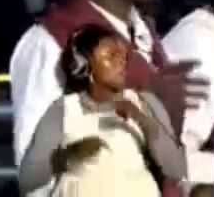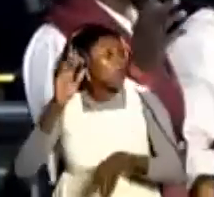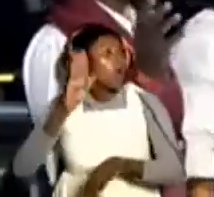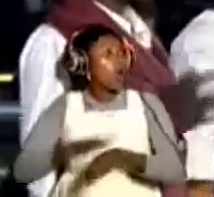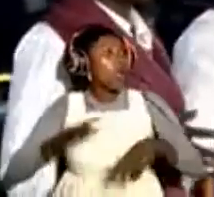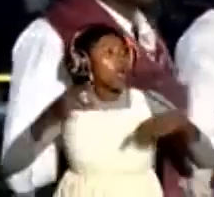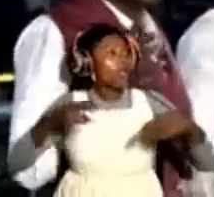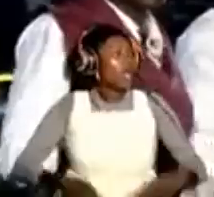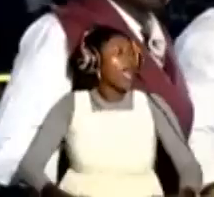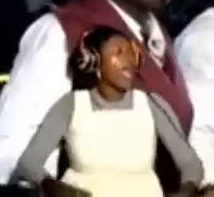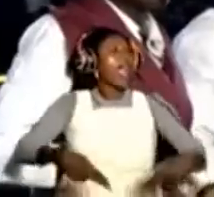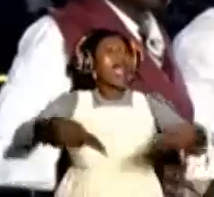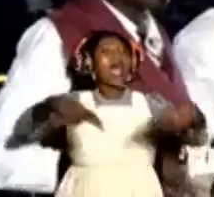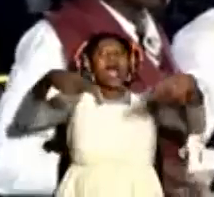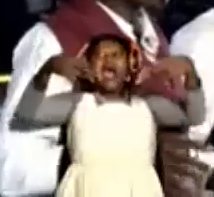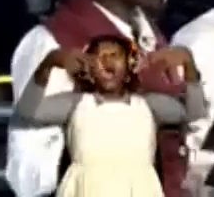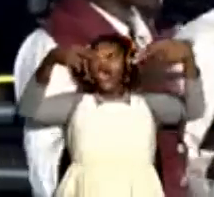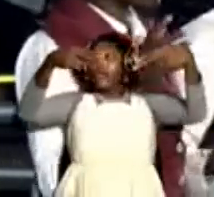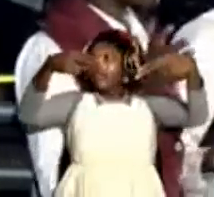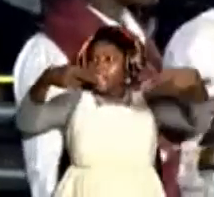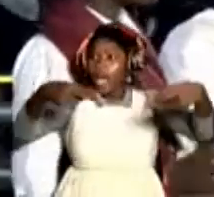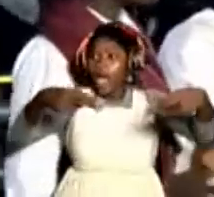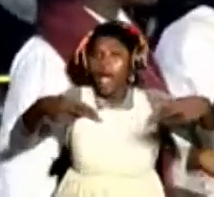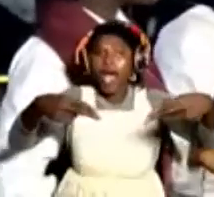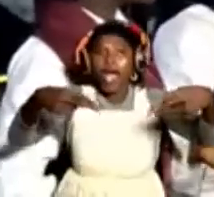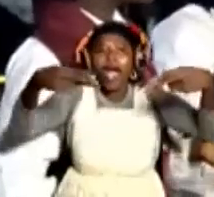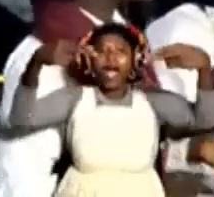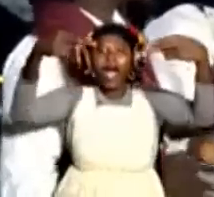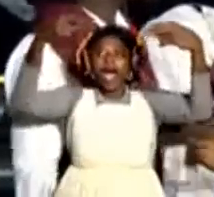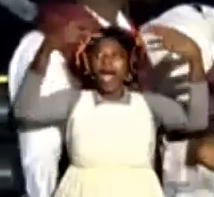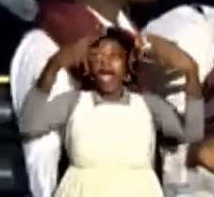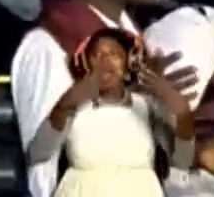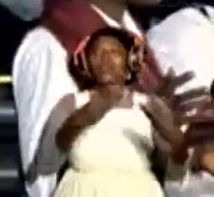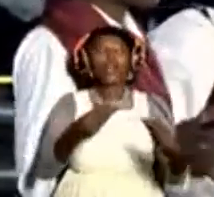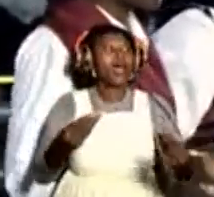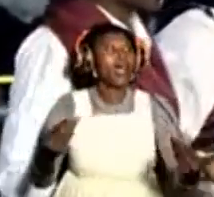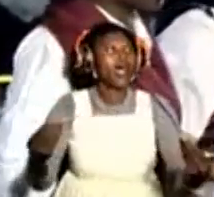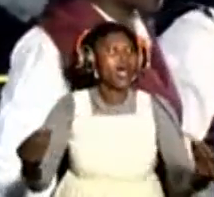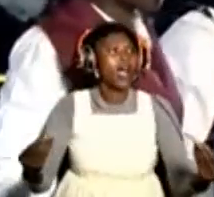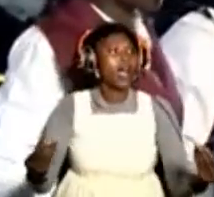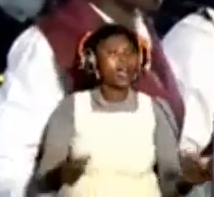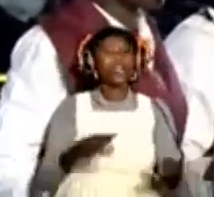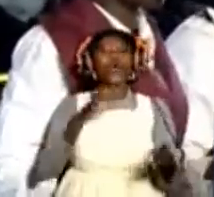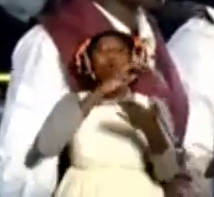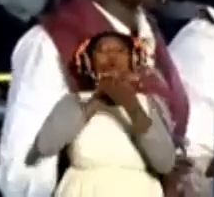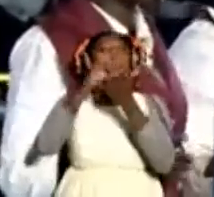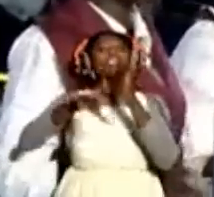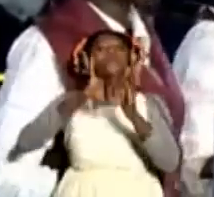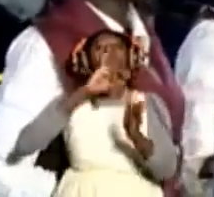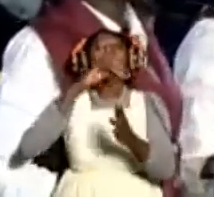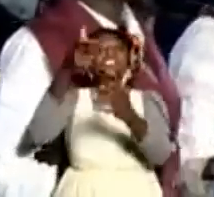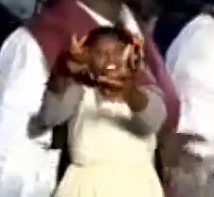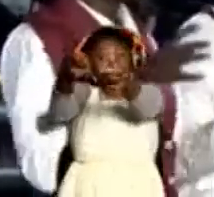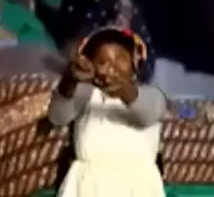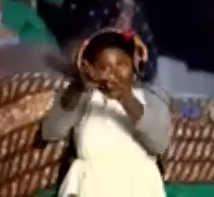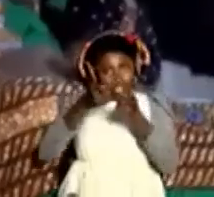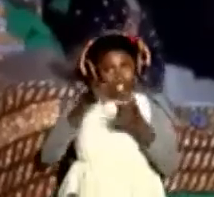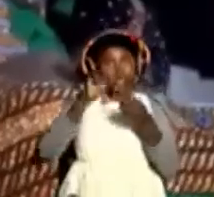God bless you. God bless you. The Holy Spirit is drawing you to the altar.